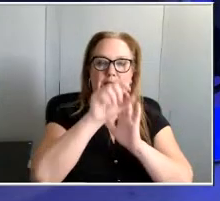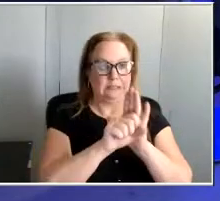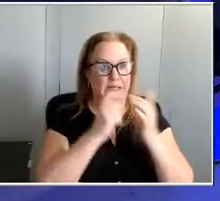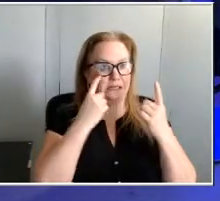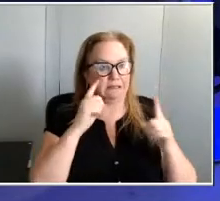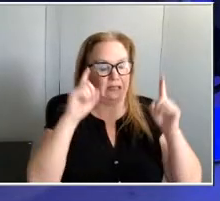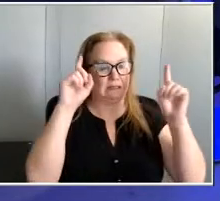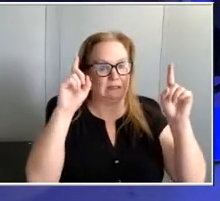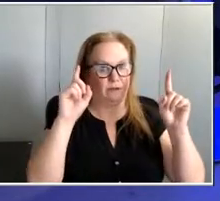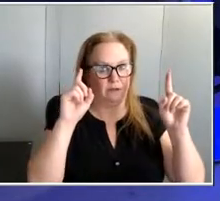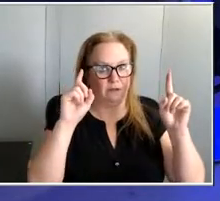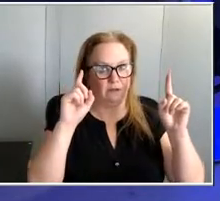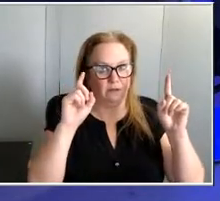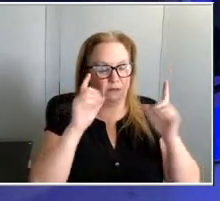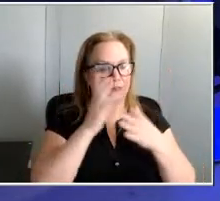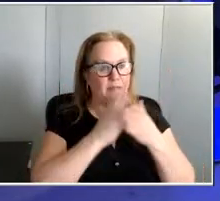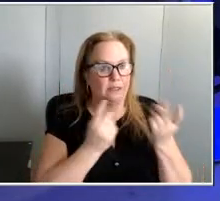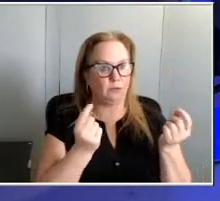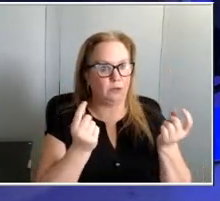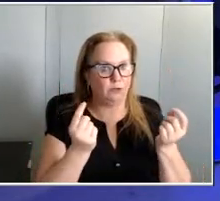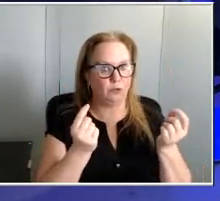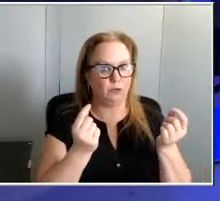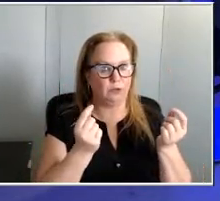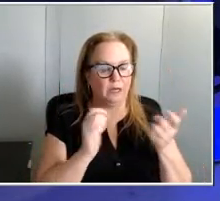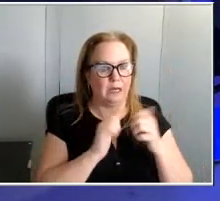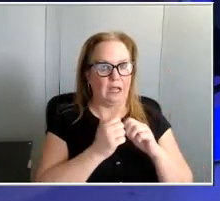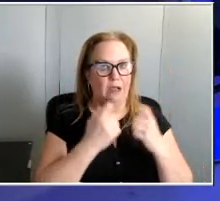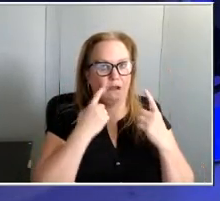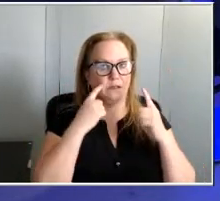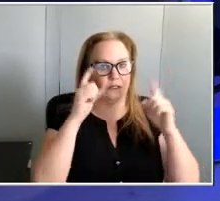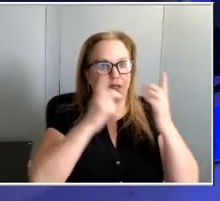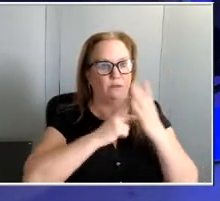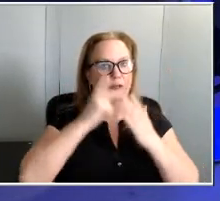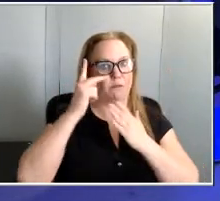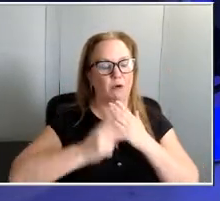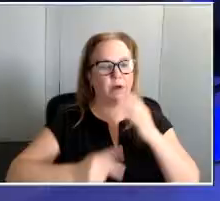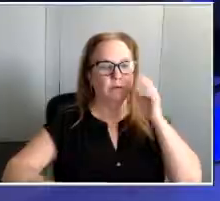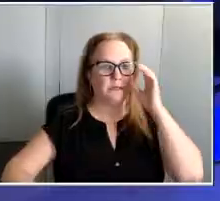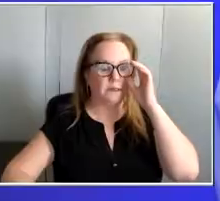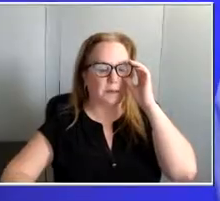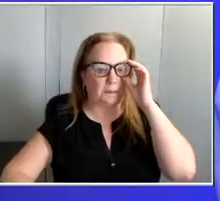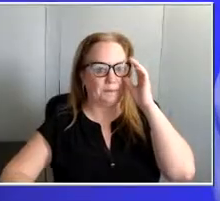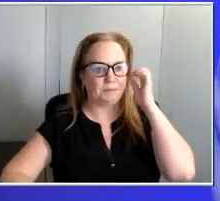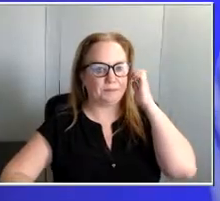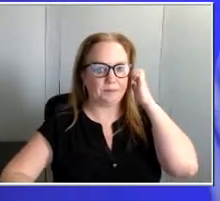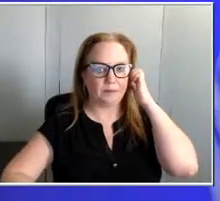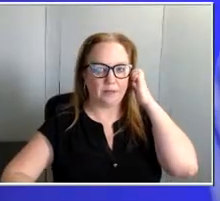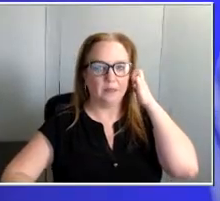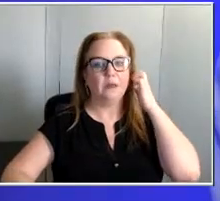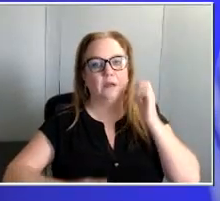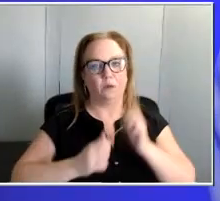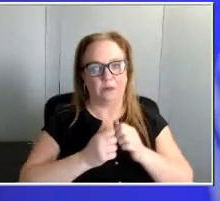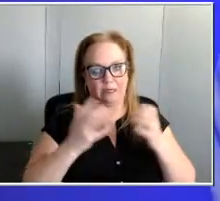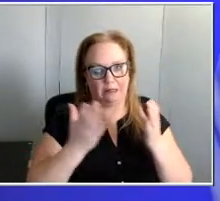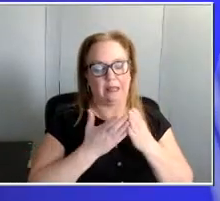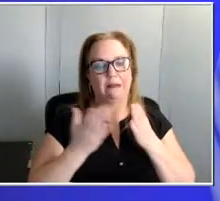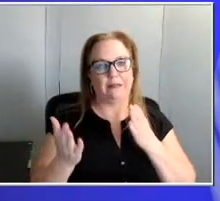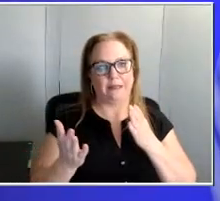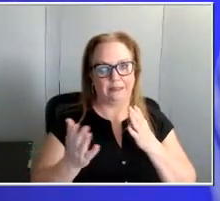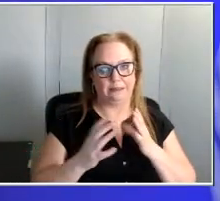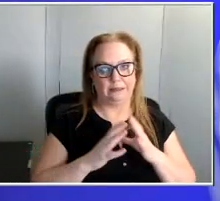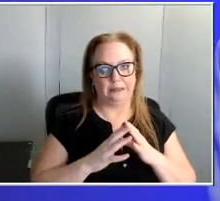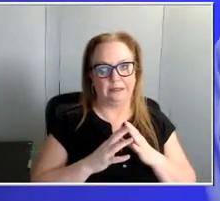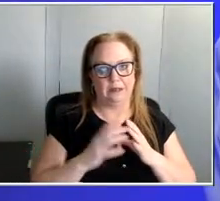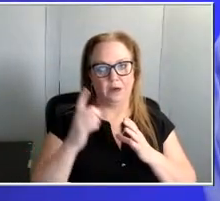those? What were some of the things you did, and how successful were those programs? We did a lot of things, right? One of